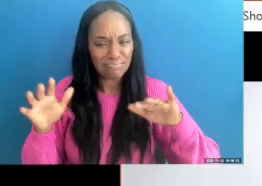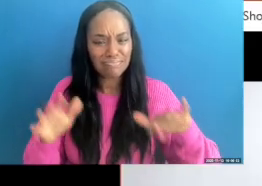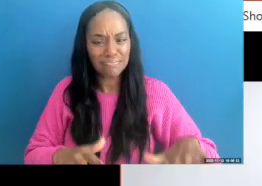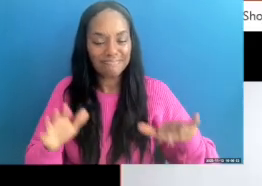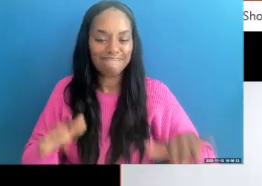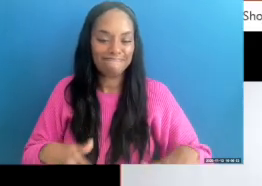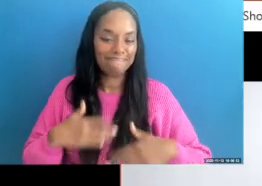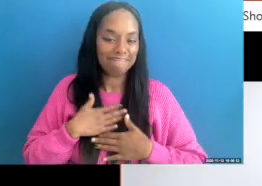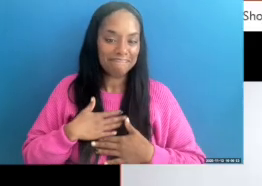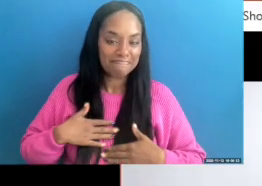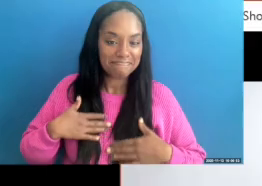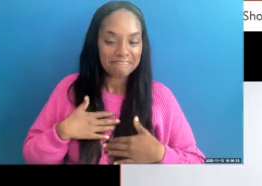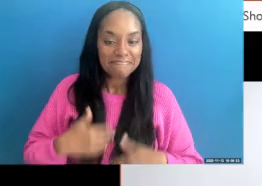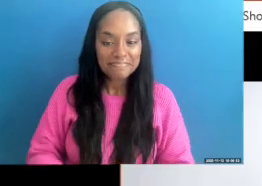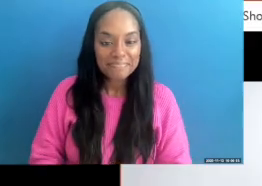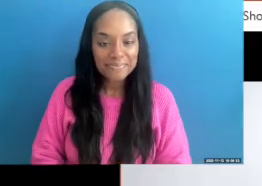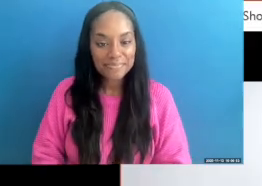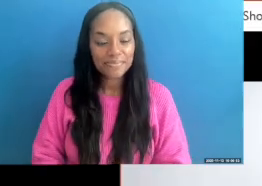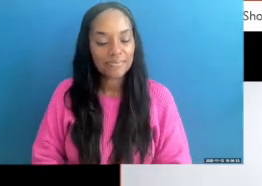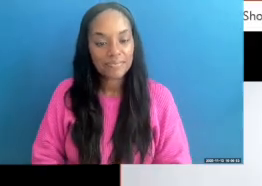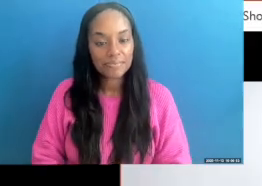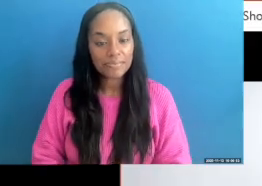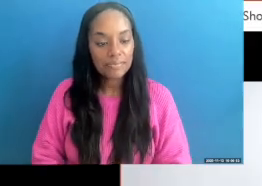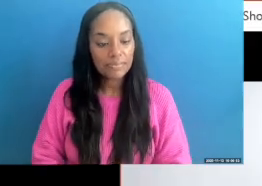rainy, stormy day. Appreciate that.